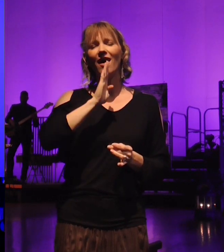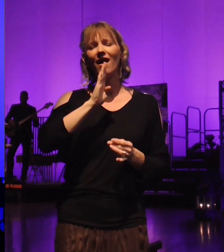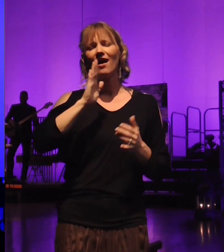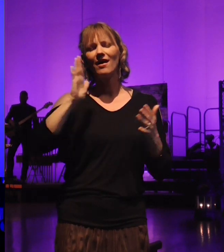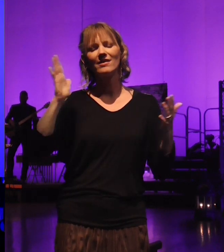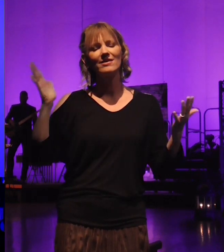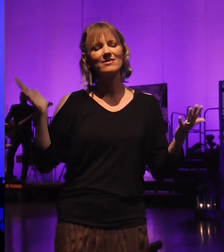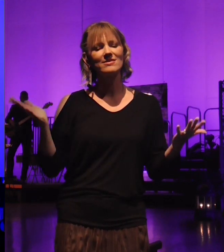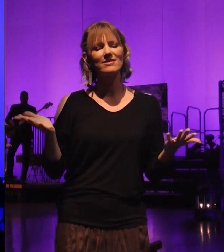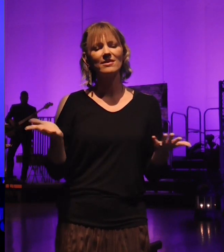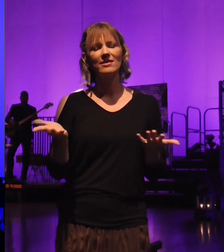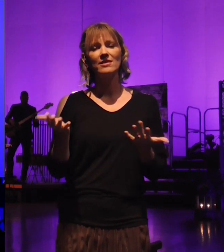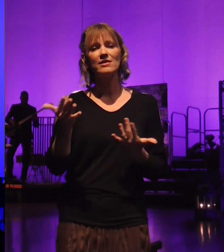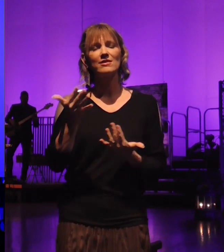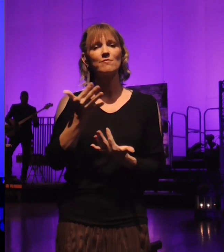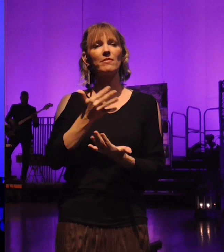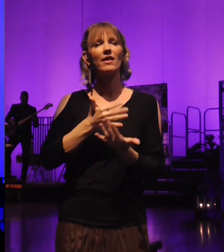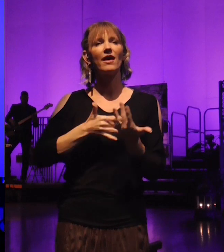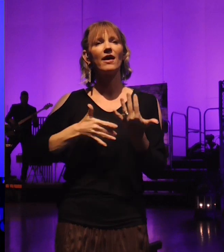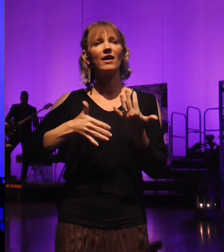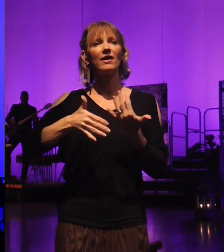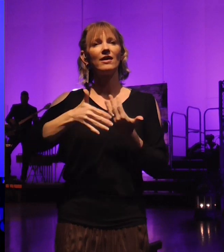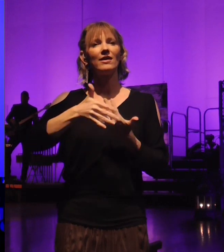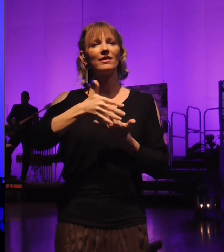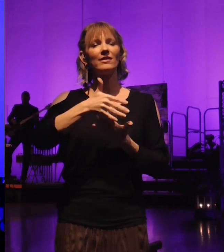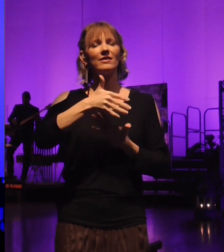God is in this place.